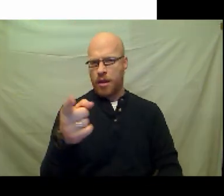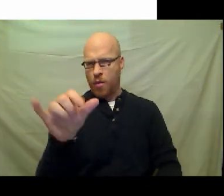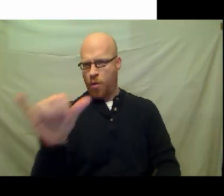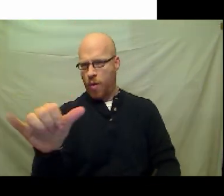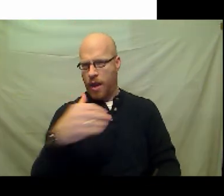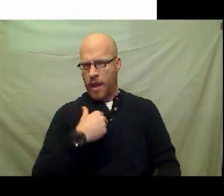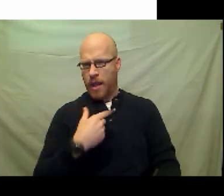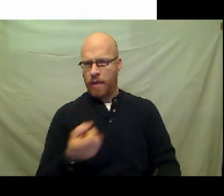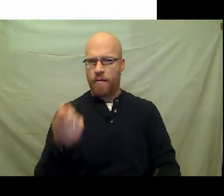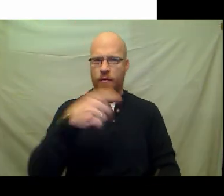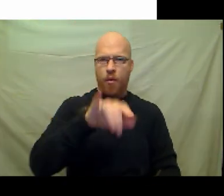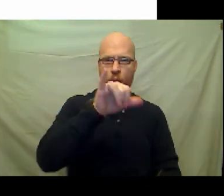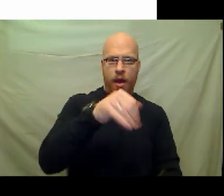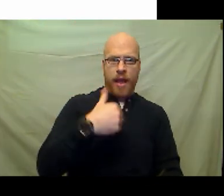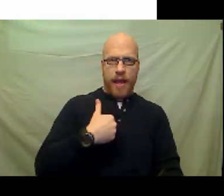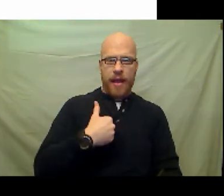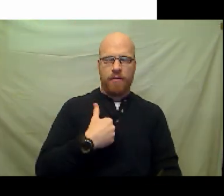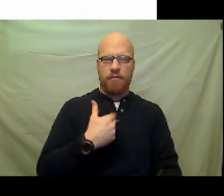Okay, now as we see this,